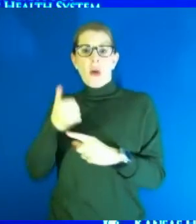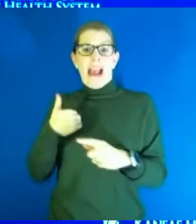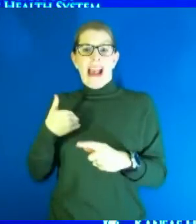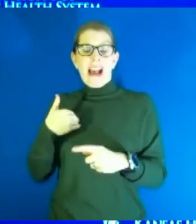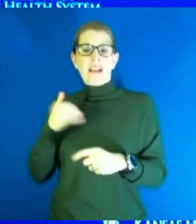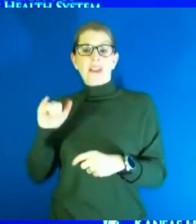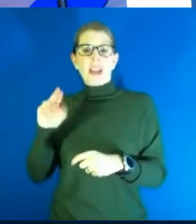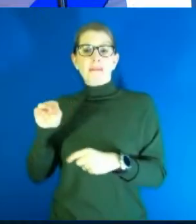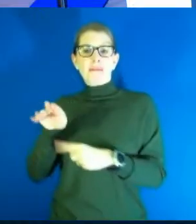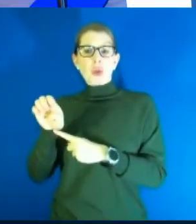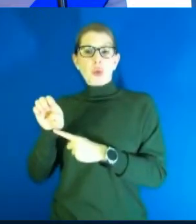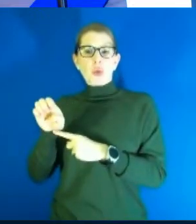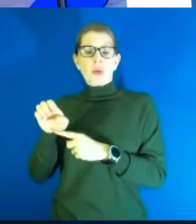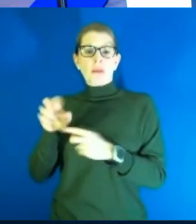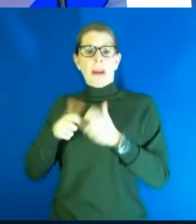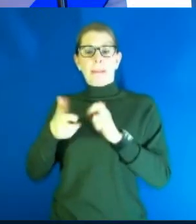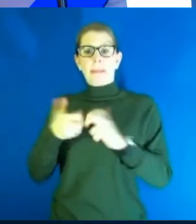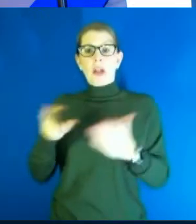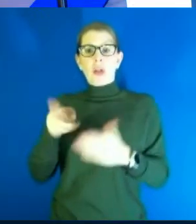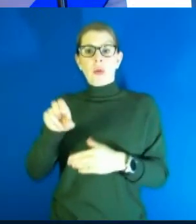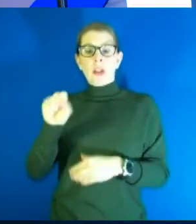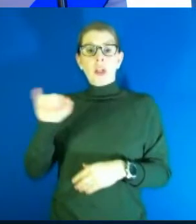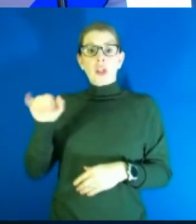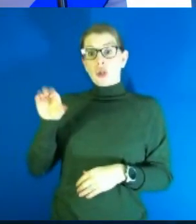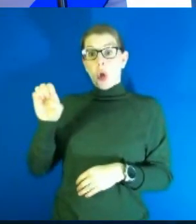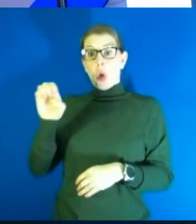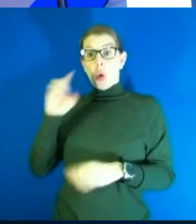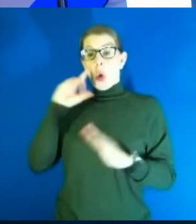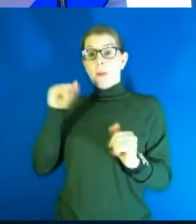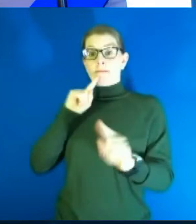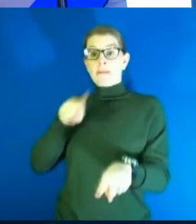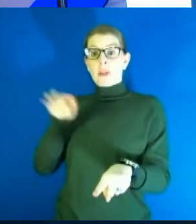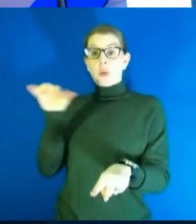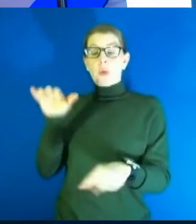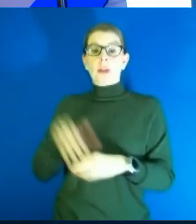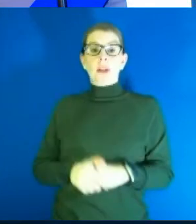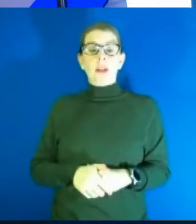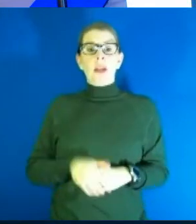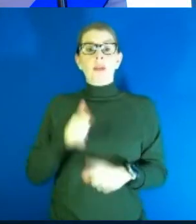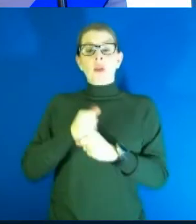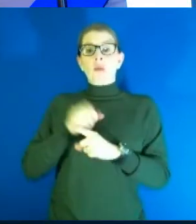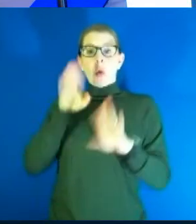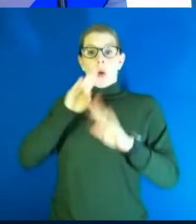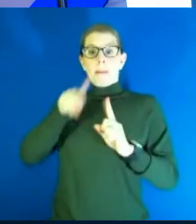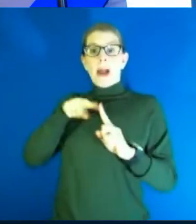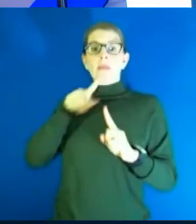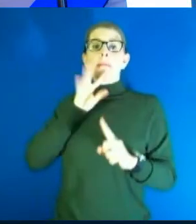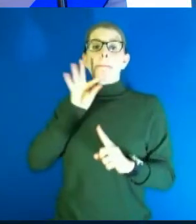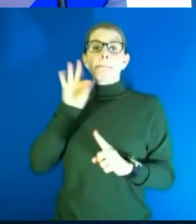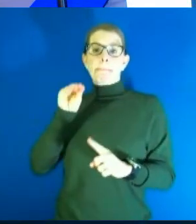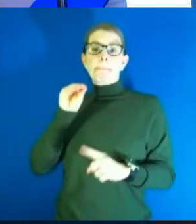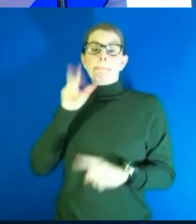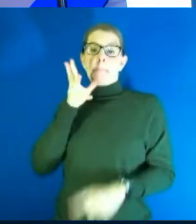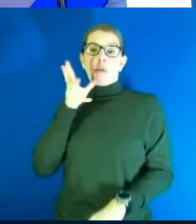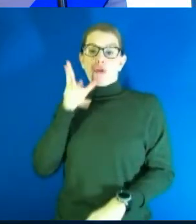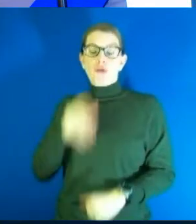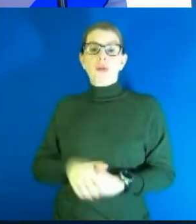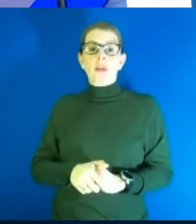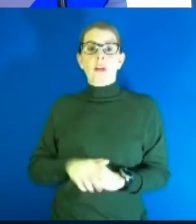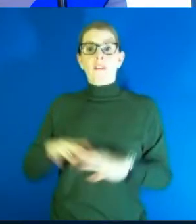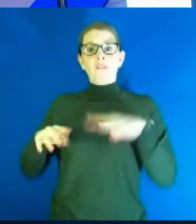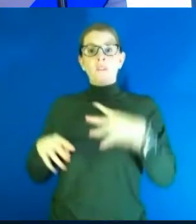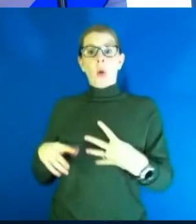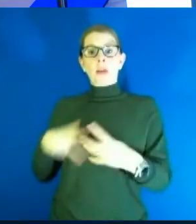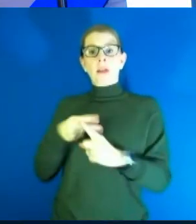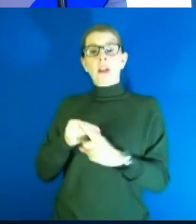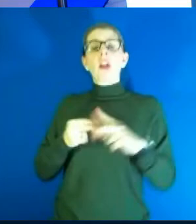United States. All right, Joe, I hope that answered your question too, because Doc Hawk, he was worried about his 90-year-old mother getting that 4th dose. She's already had